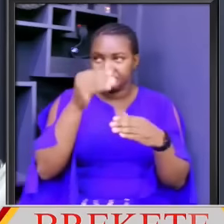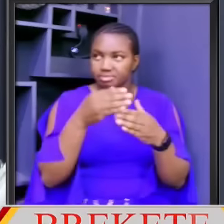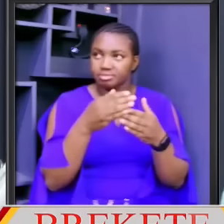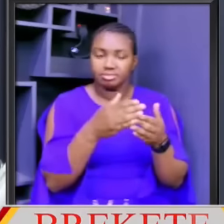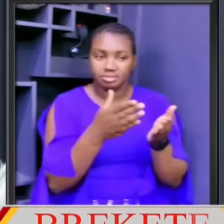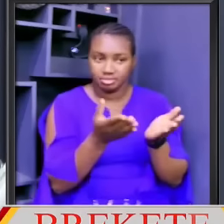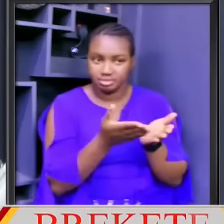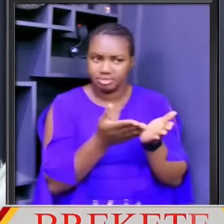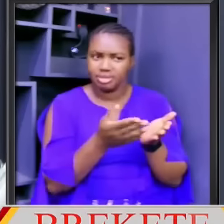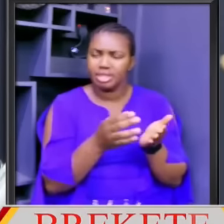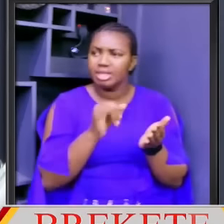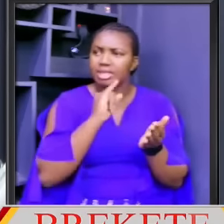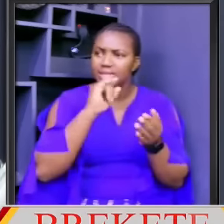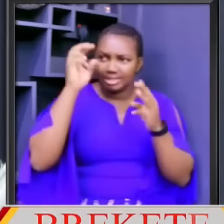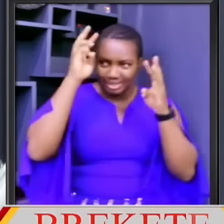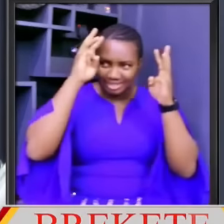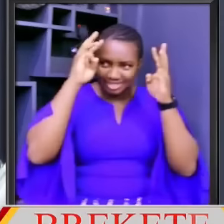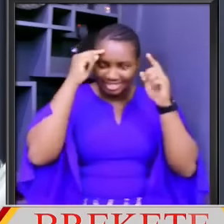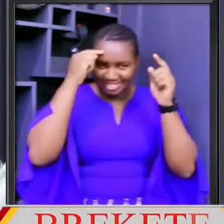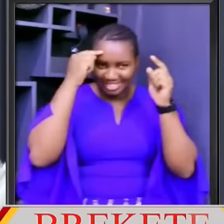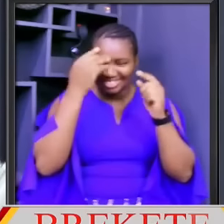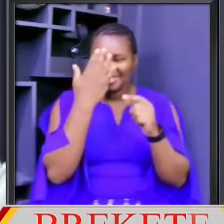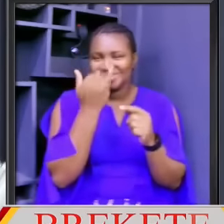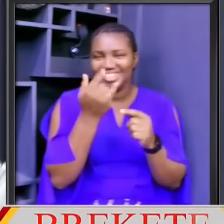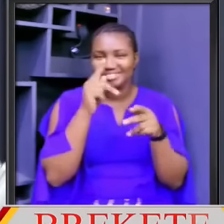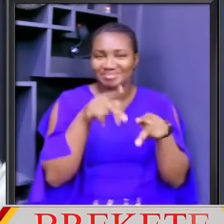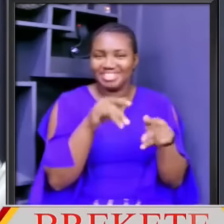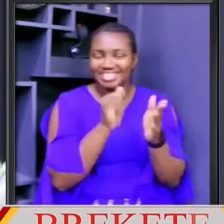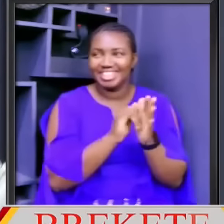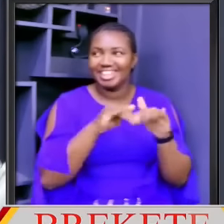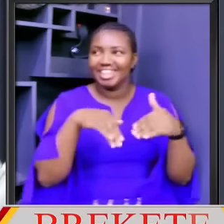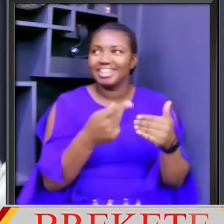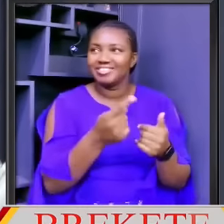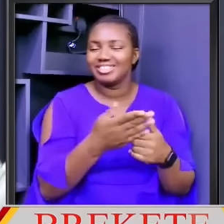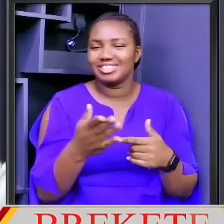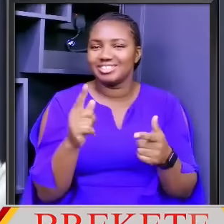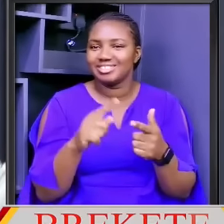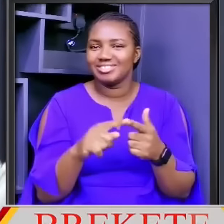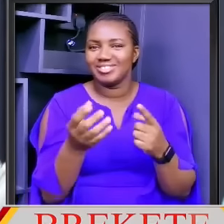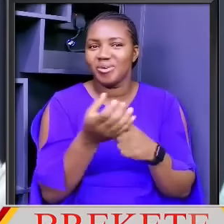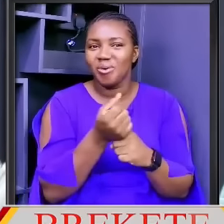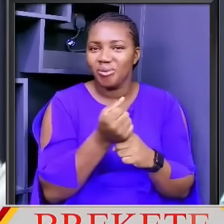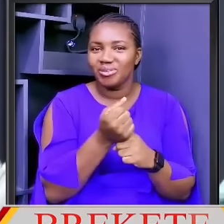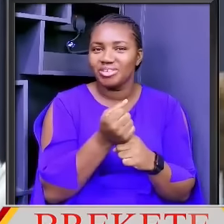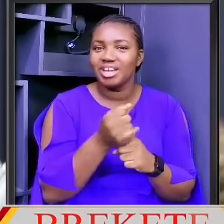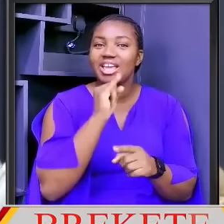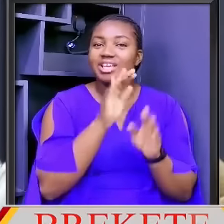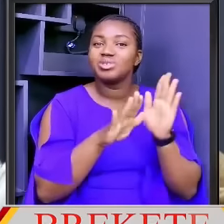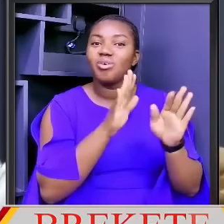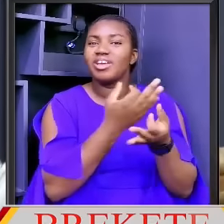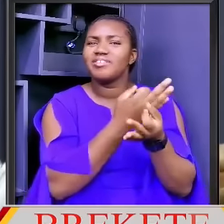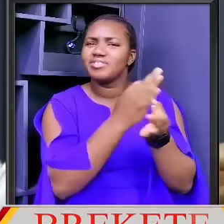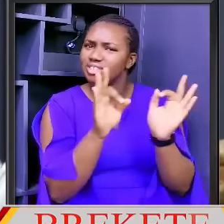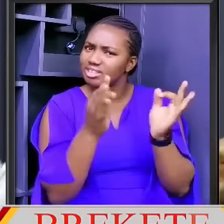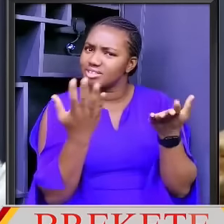it they wonder why the person way they give the thing to who it they work out freely